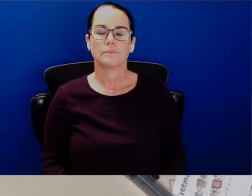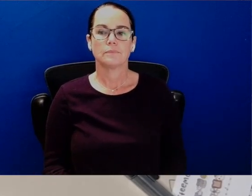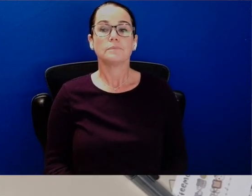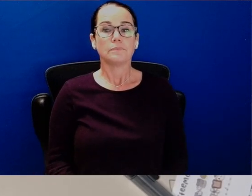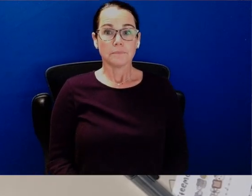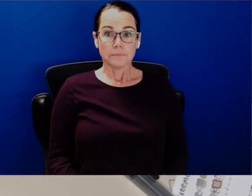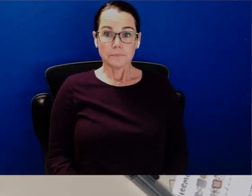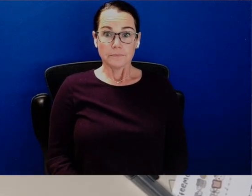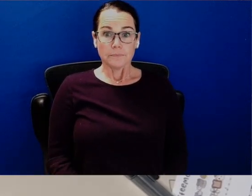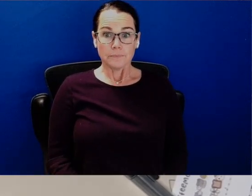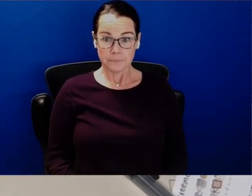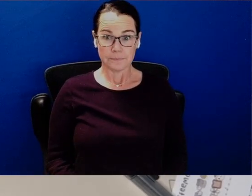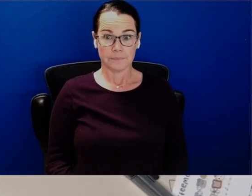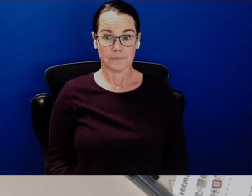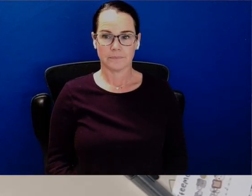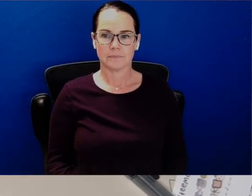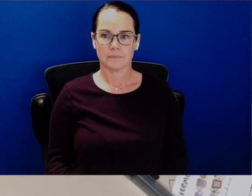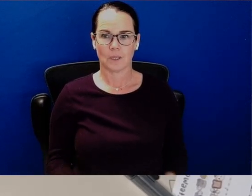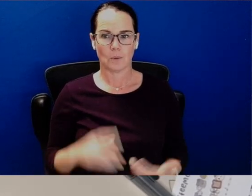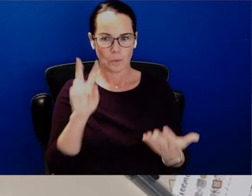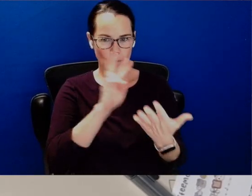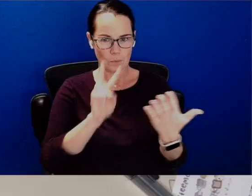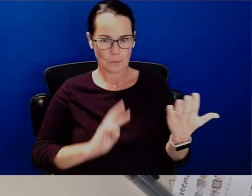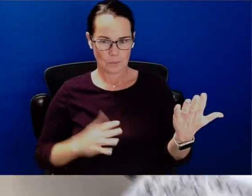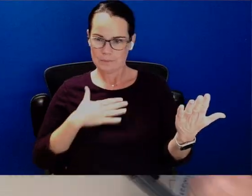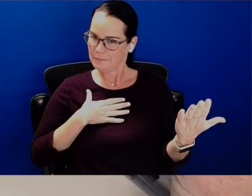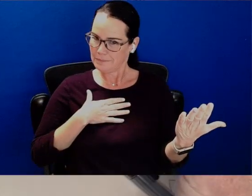All right. Well, looky there.